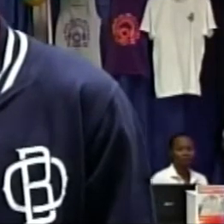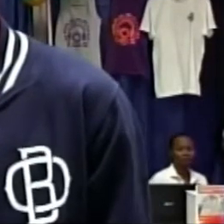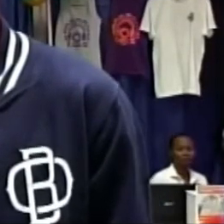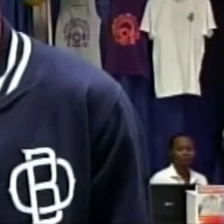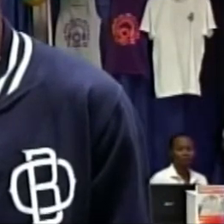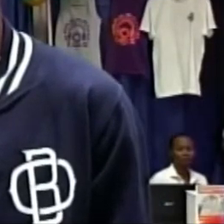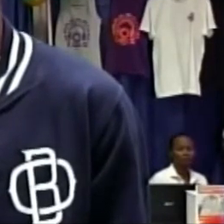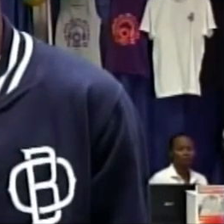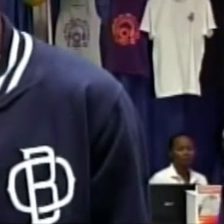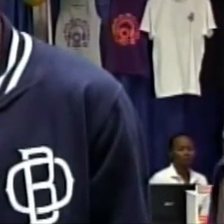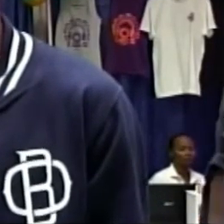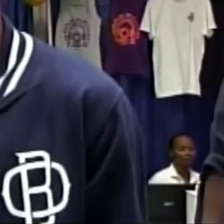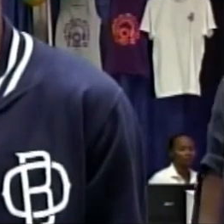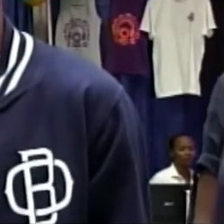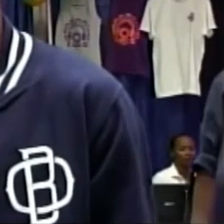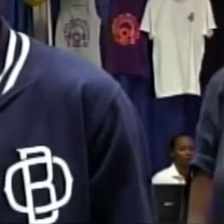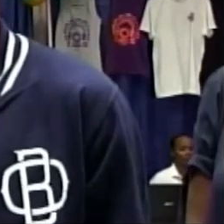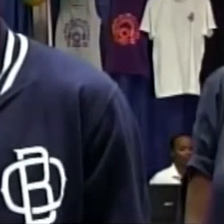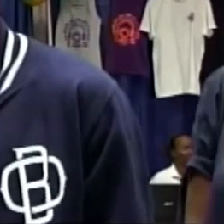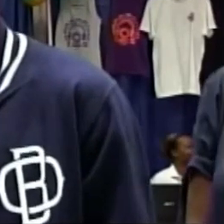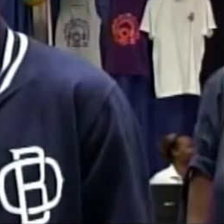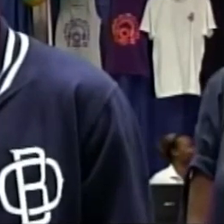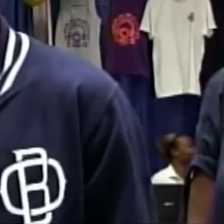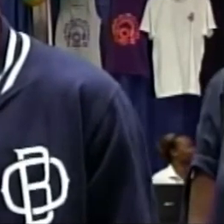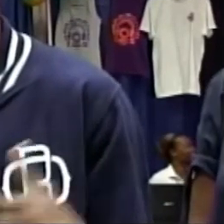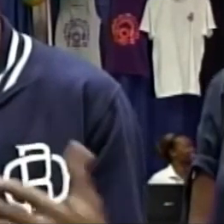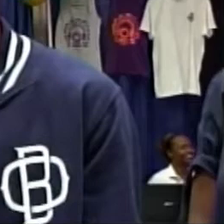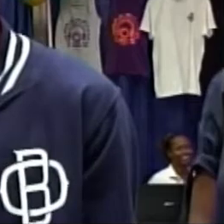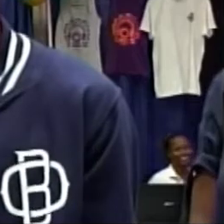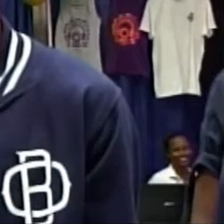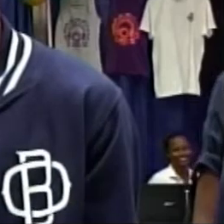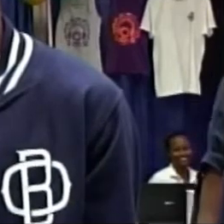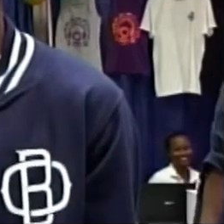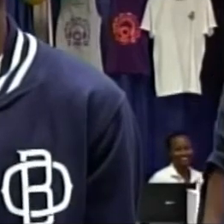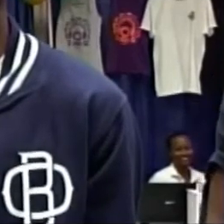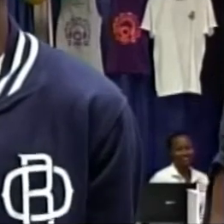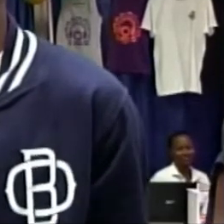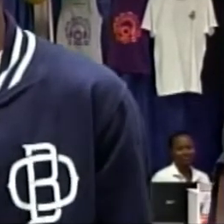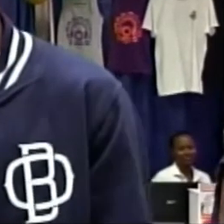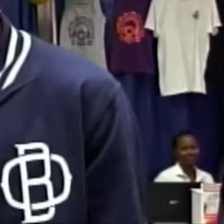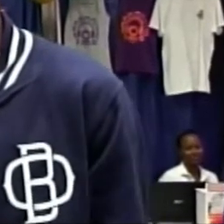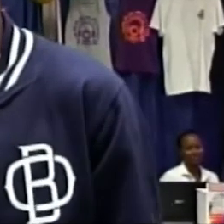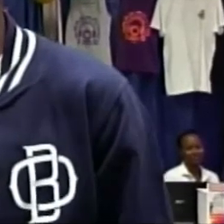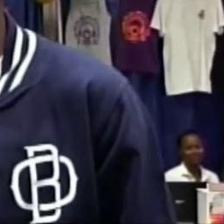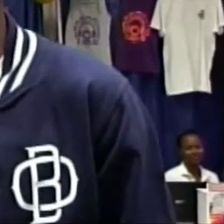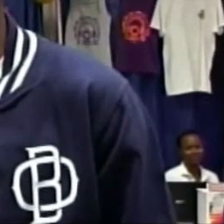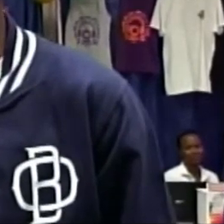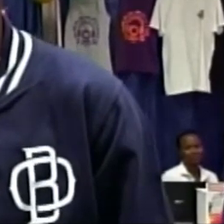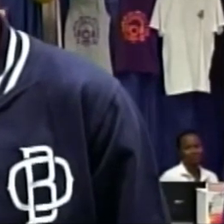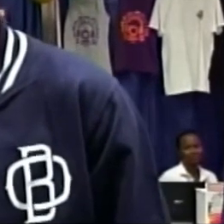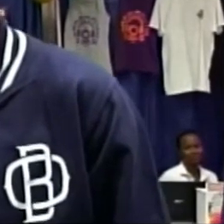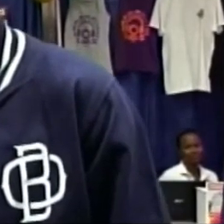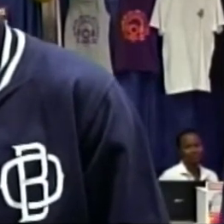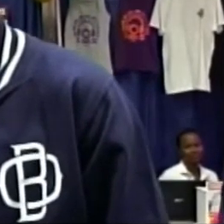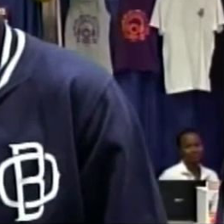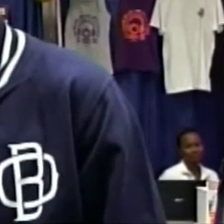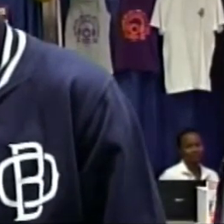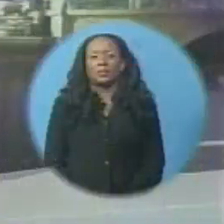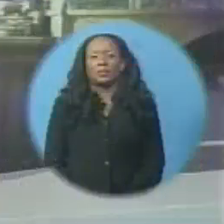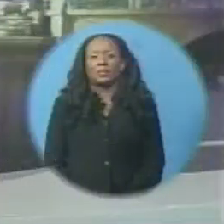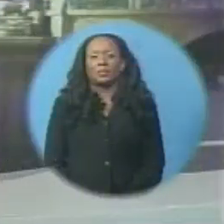hoping that with that more persons get familiar with the business and we're able to expand, especially in trying times like